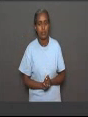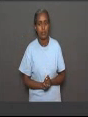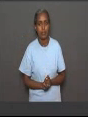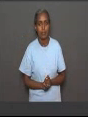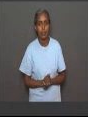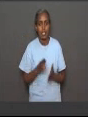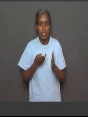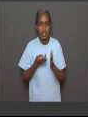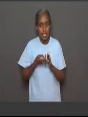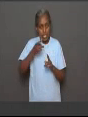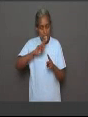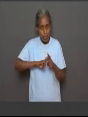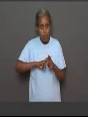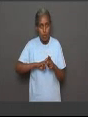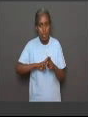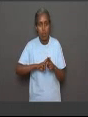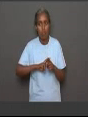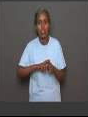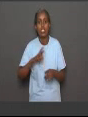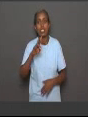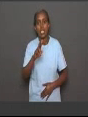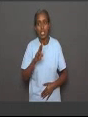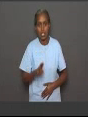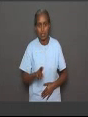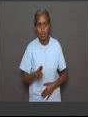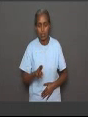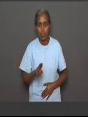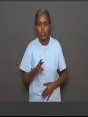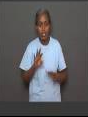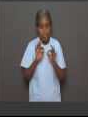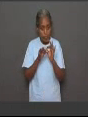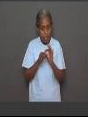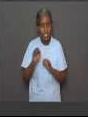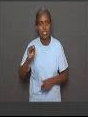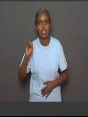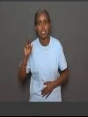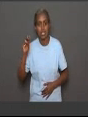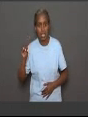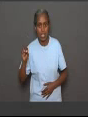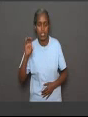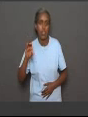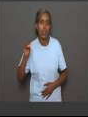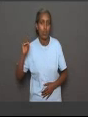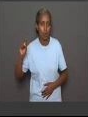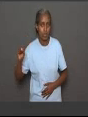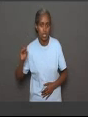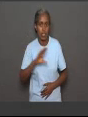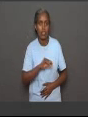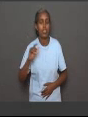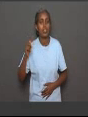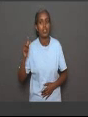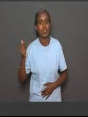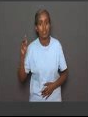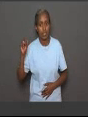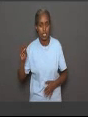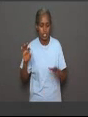The reciprocals of the ratios that define the sine, cosine, and